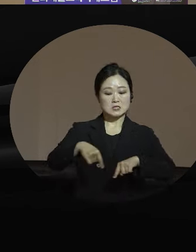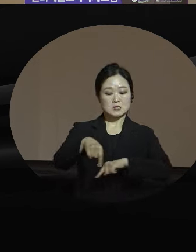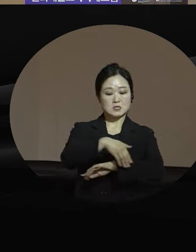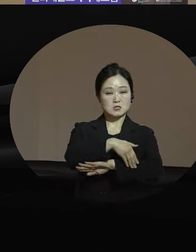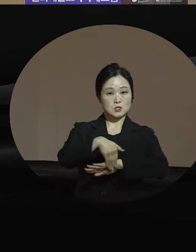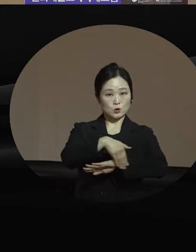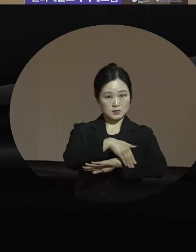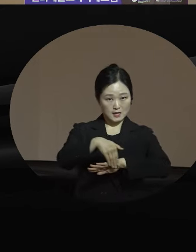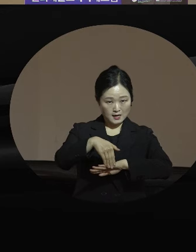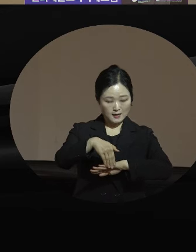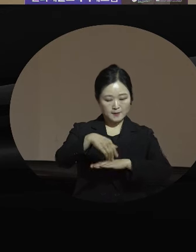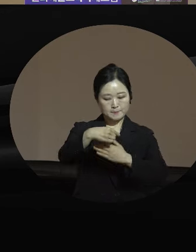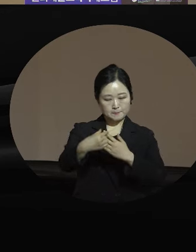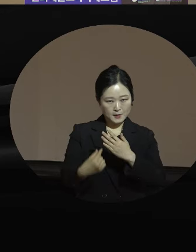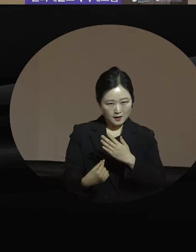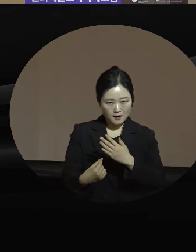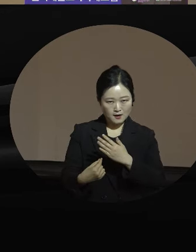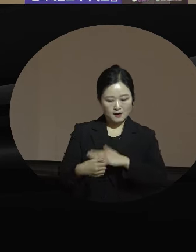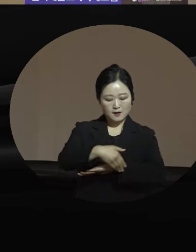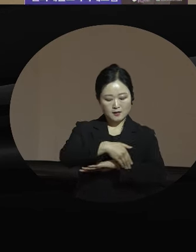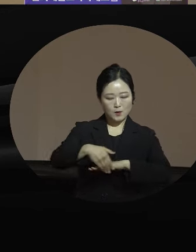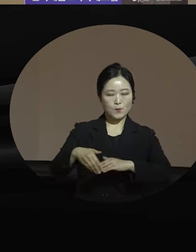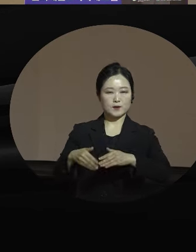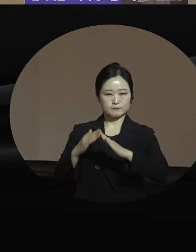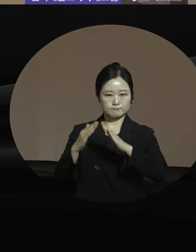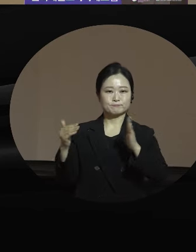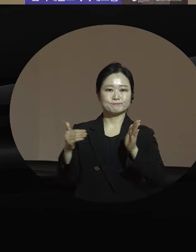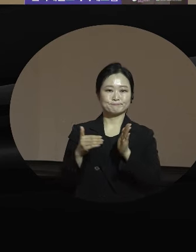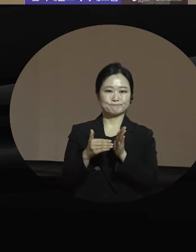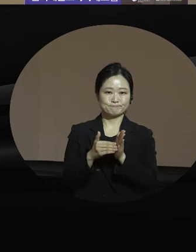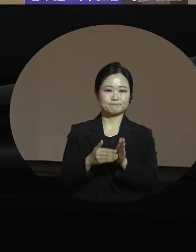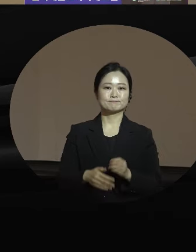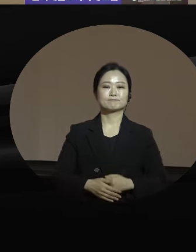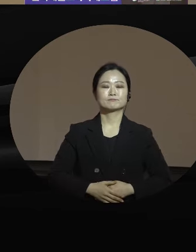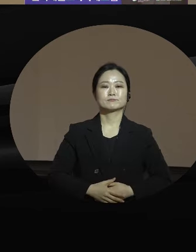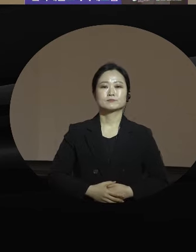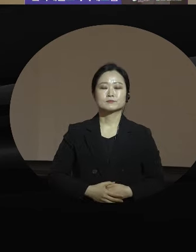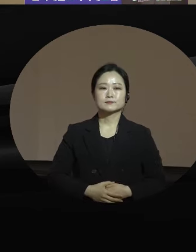the strategic plan of the all of them.